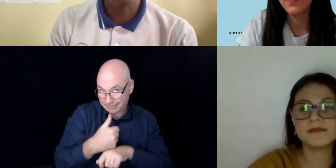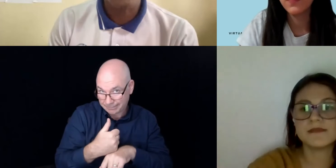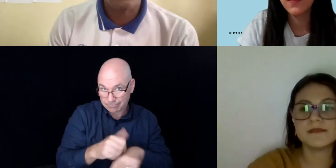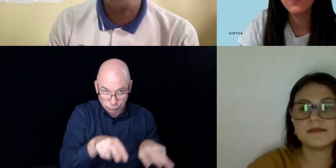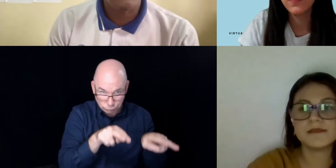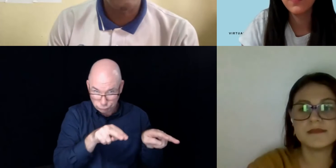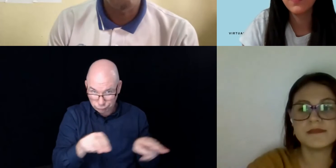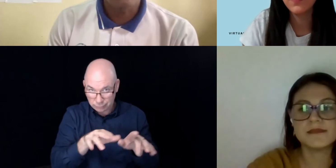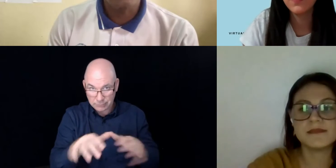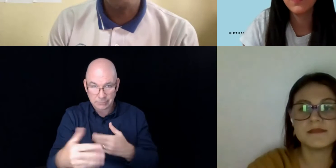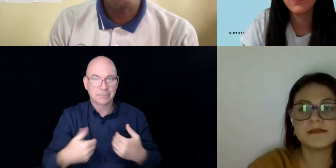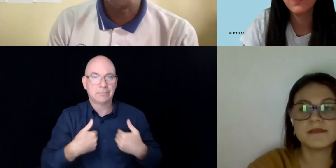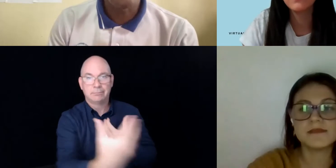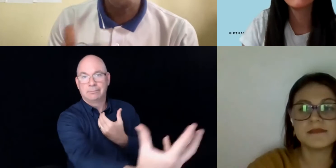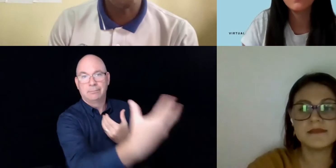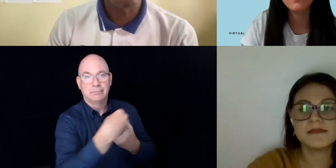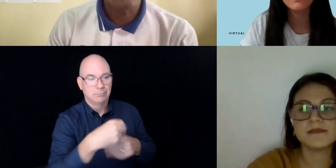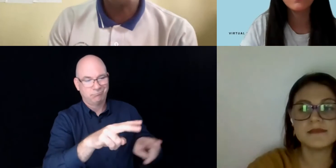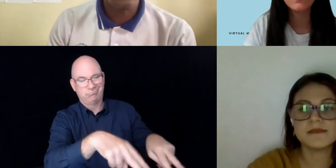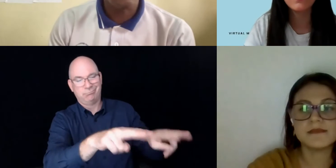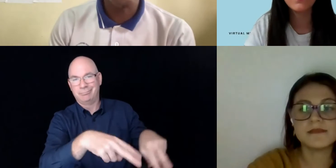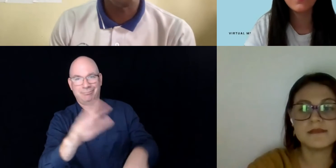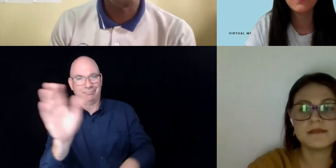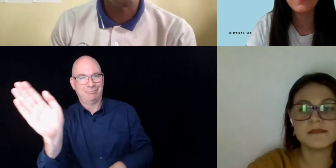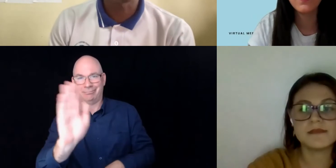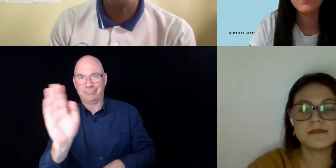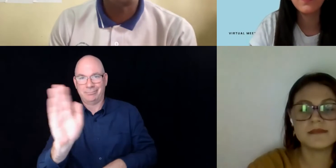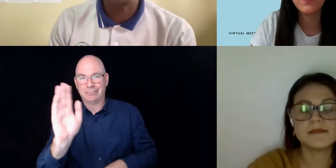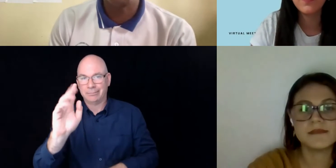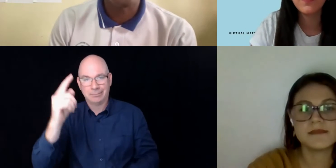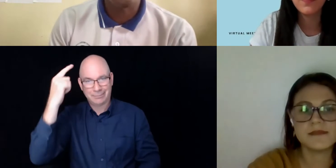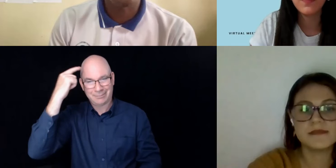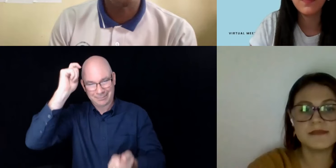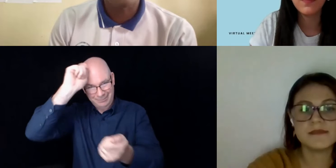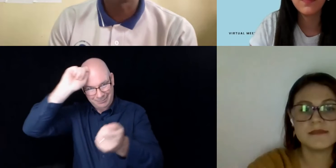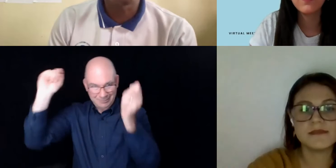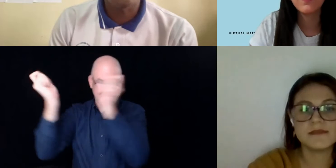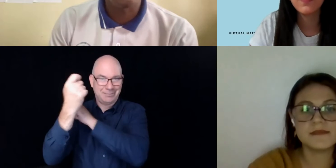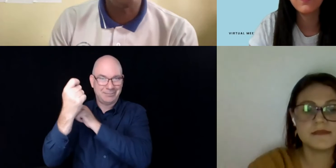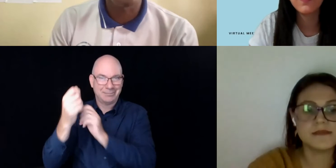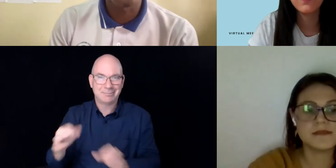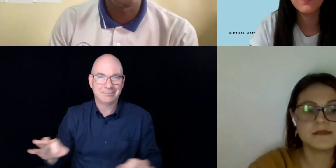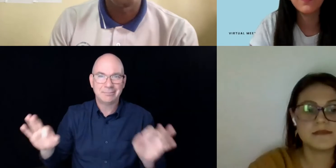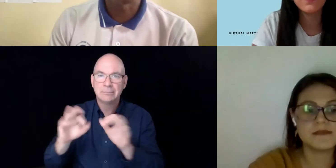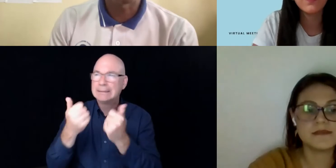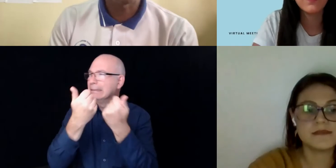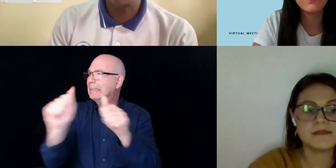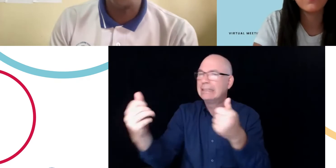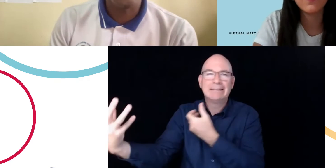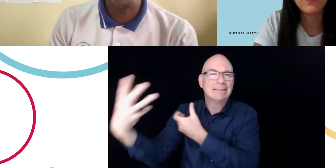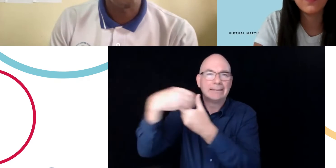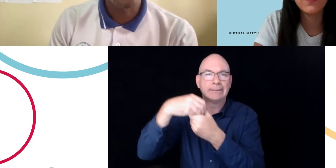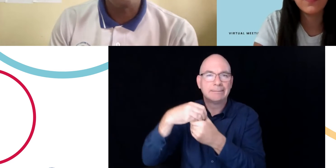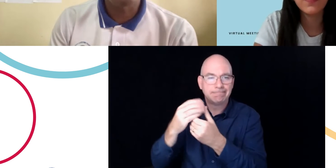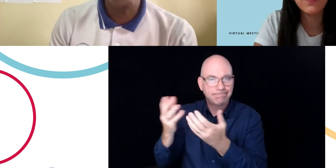at them as minors. We need mindset change from all stakeholders at different levels to